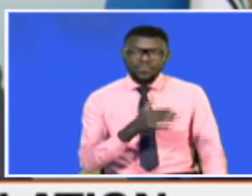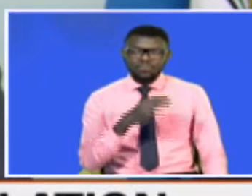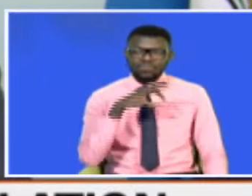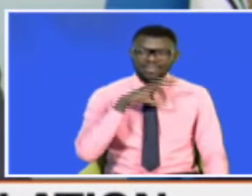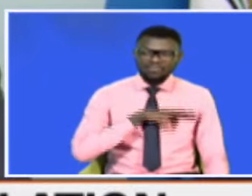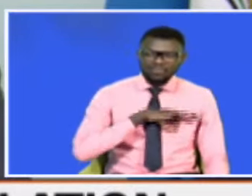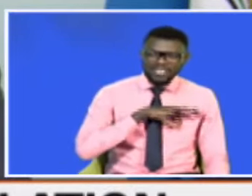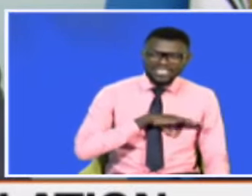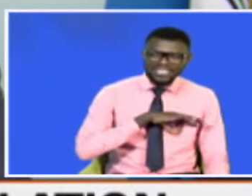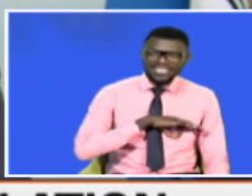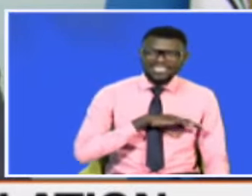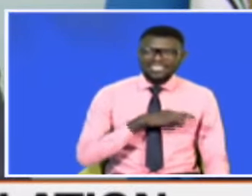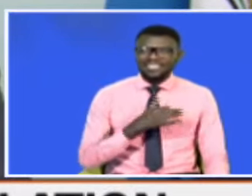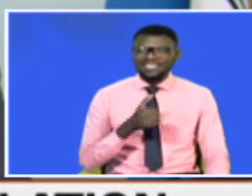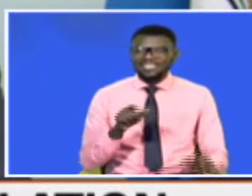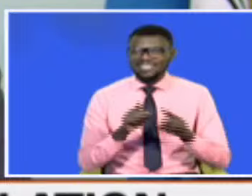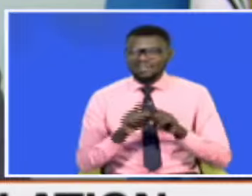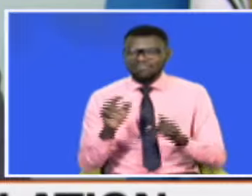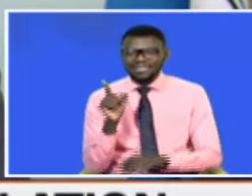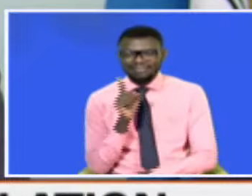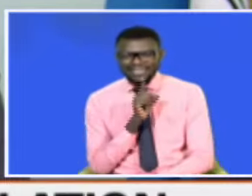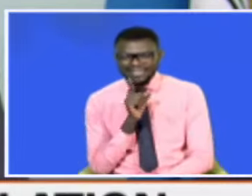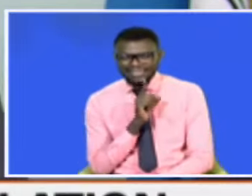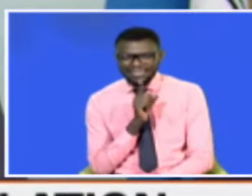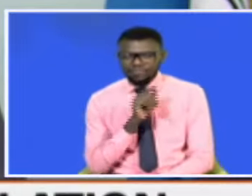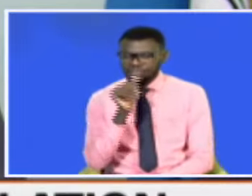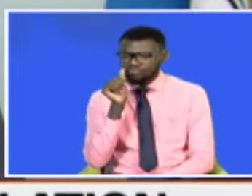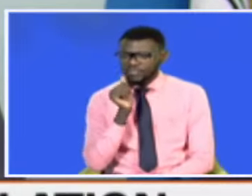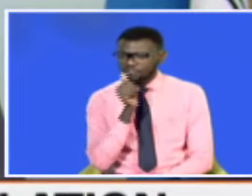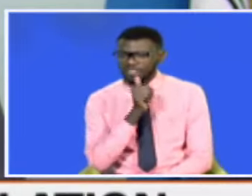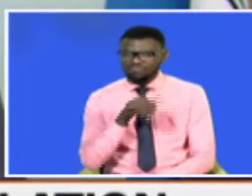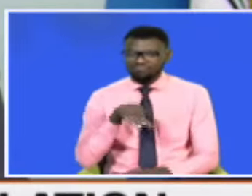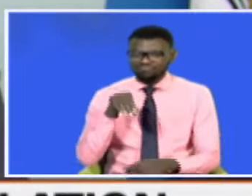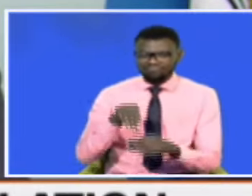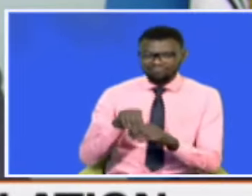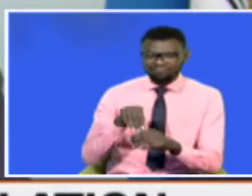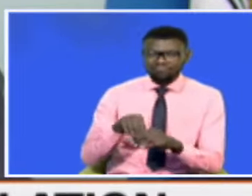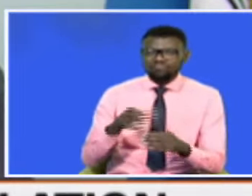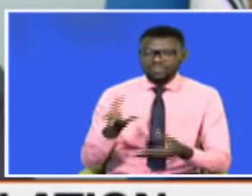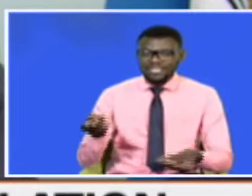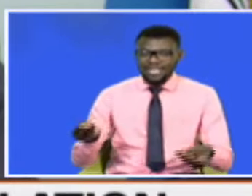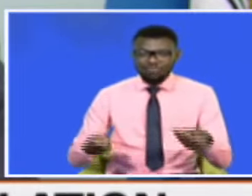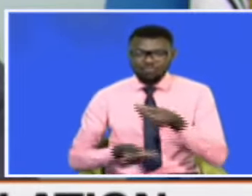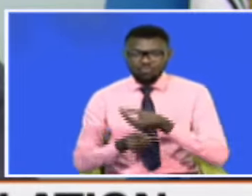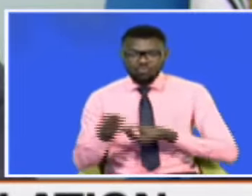incentivize and de-risk private investments in all sectors of the economy,